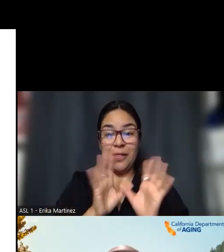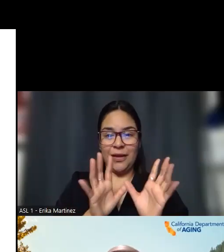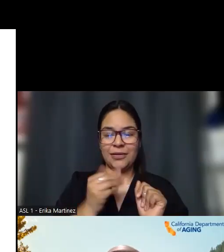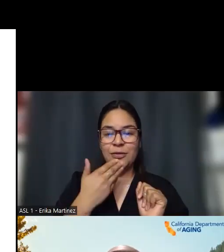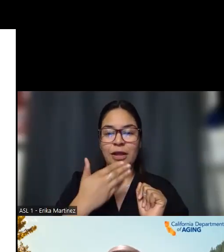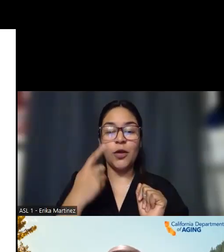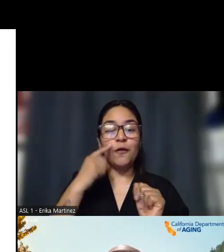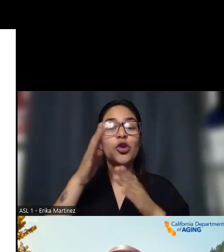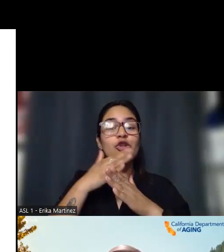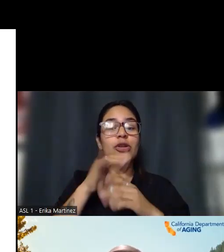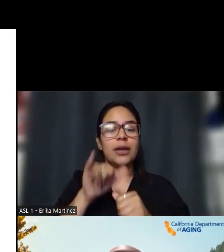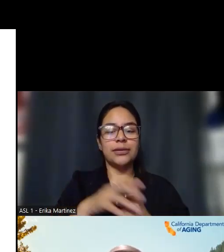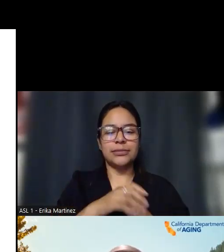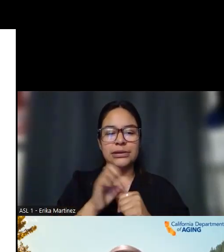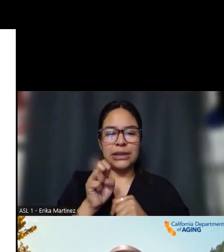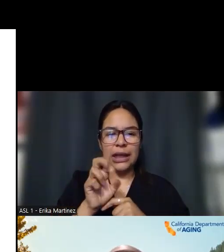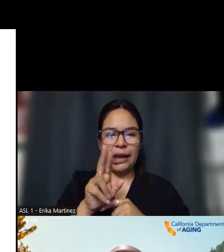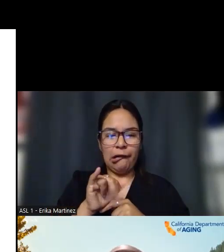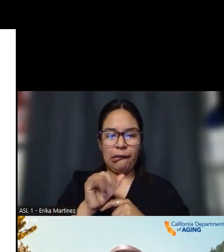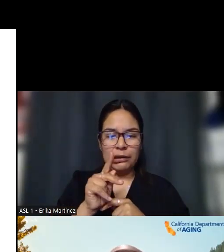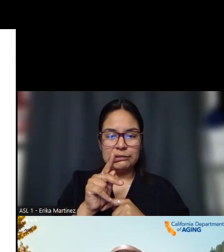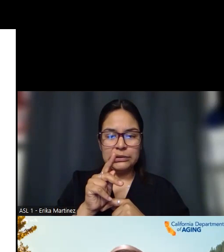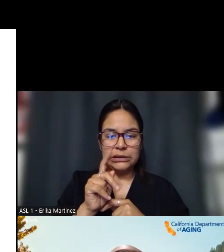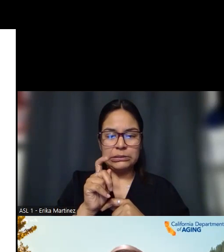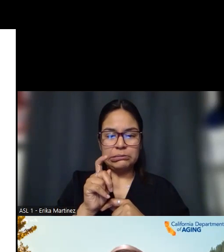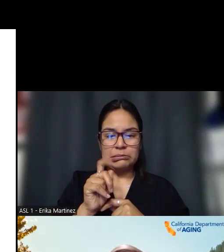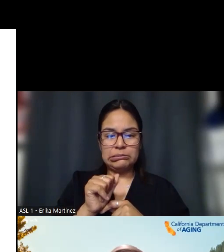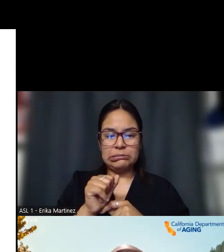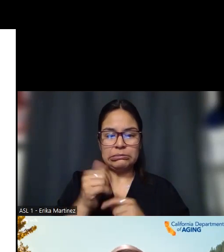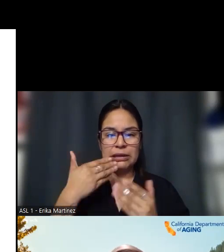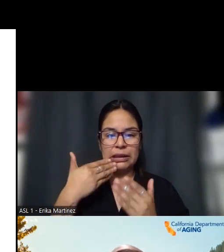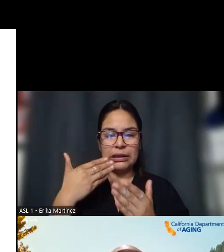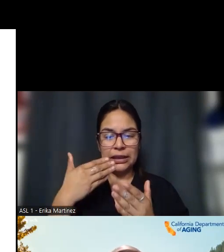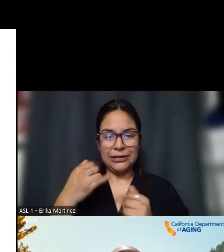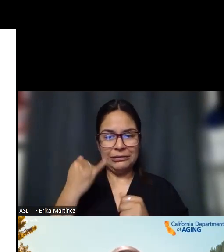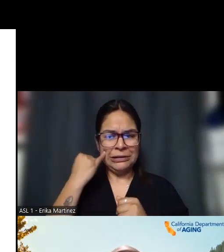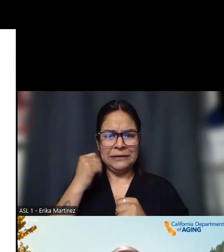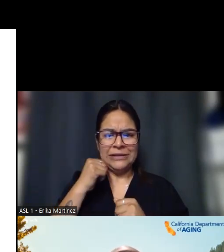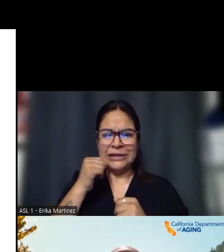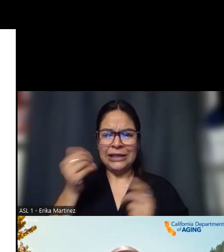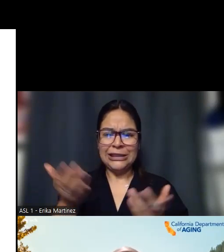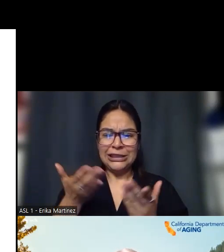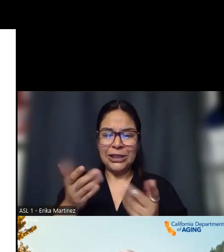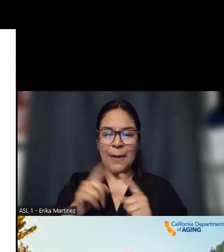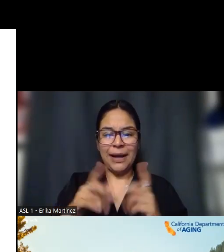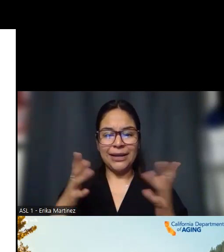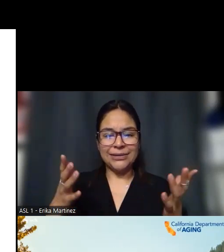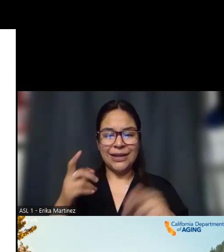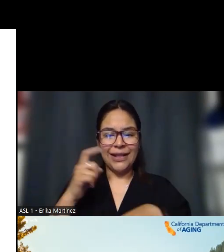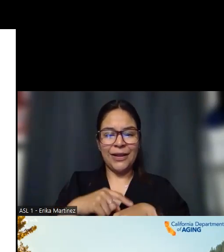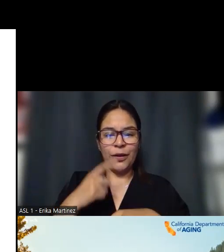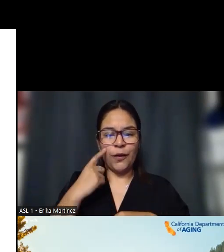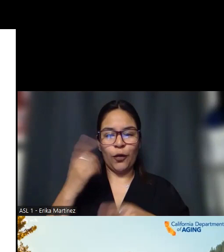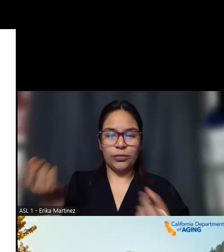is Eric still with us? I can thank him in his absence for his time as our co-chair,